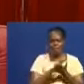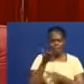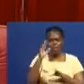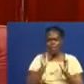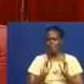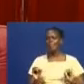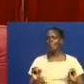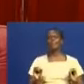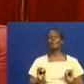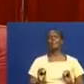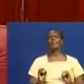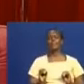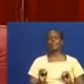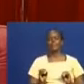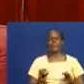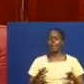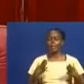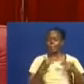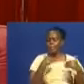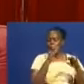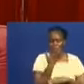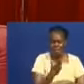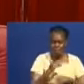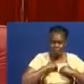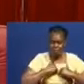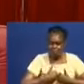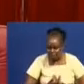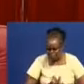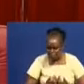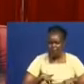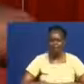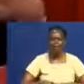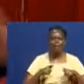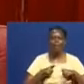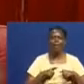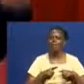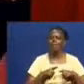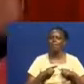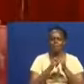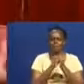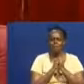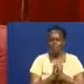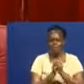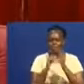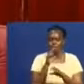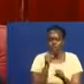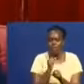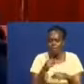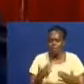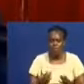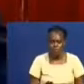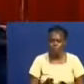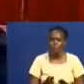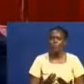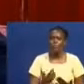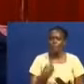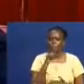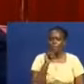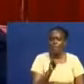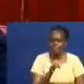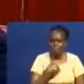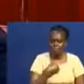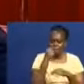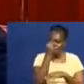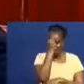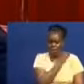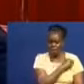in God anymore. The people out here are tired of the lies, the religious organizations. And I have to say this,